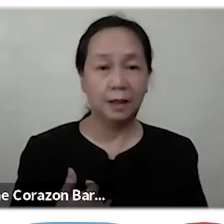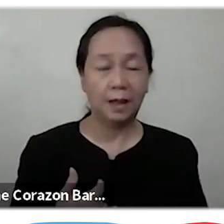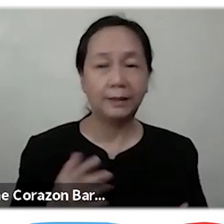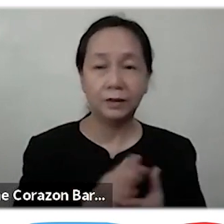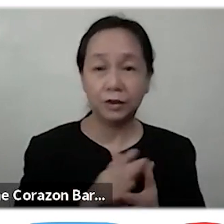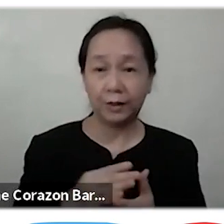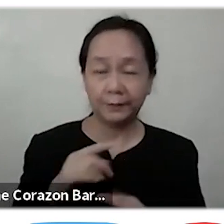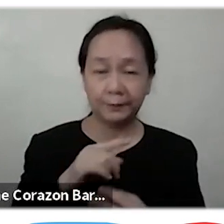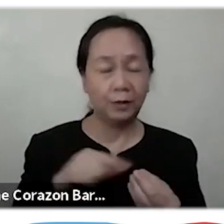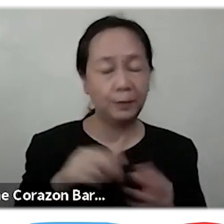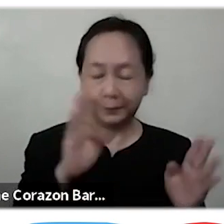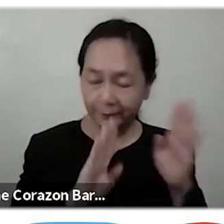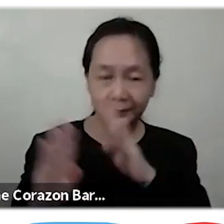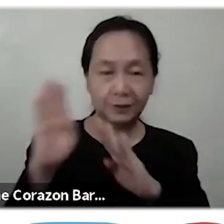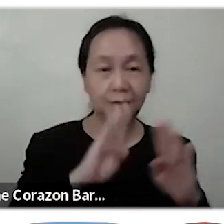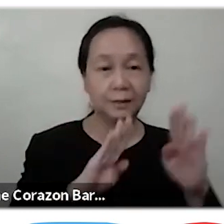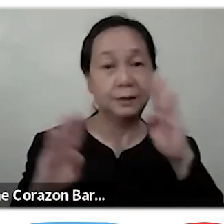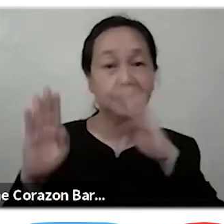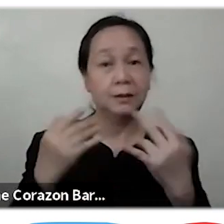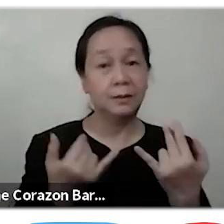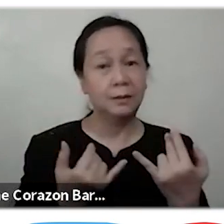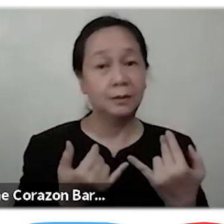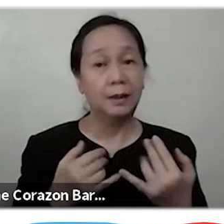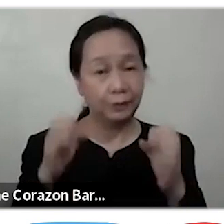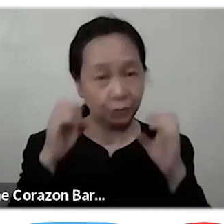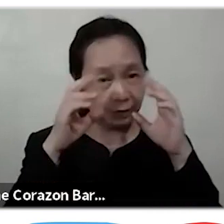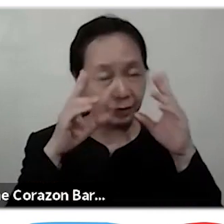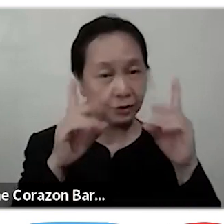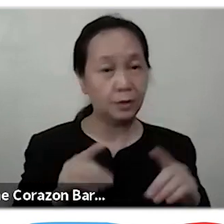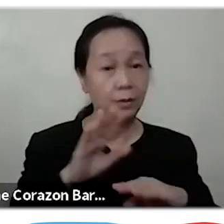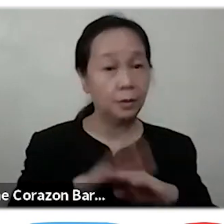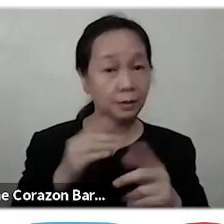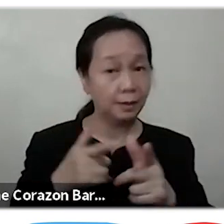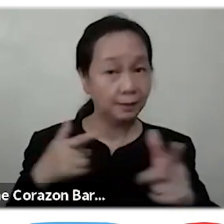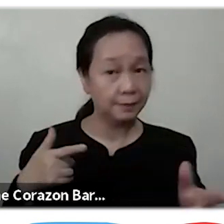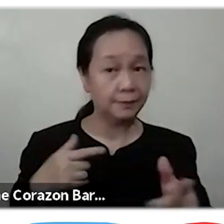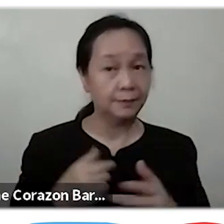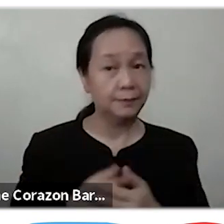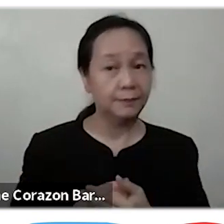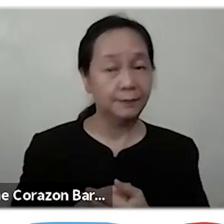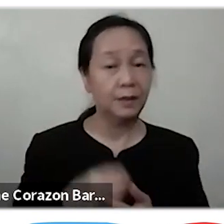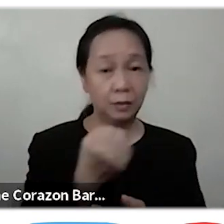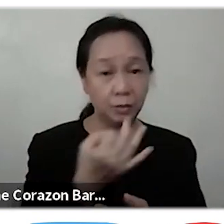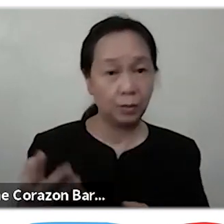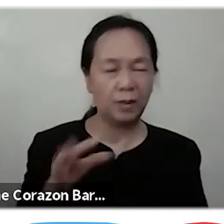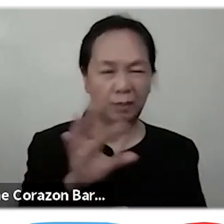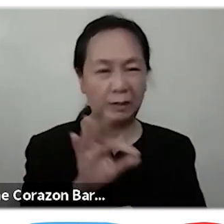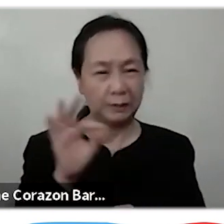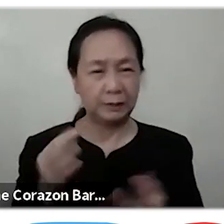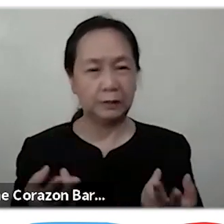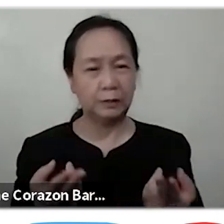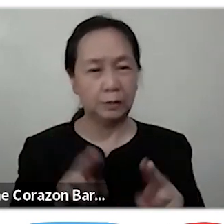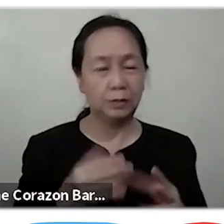about problems of accessing education online based on the findings of the survey as a panelist during